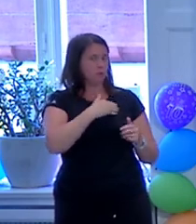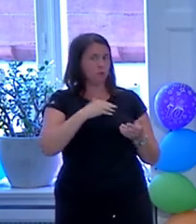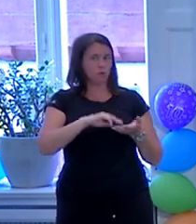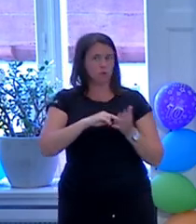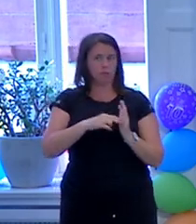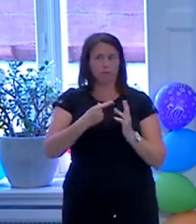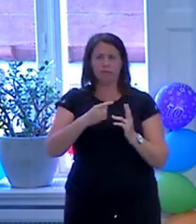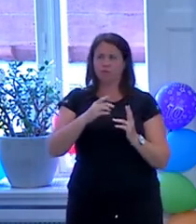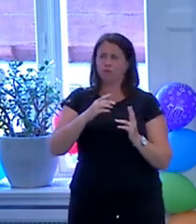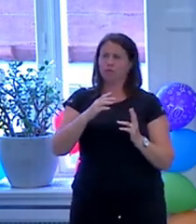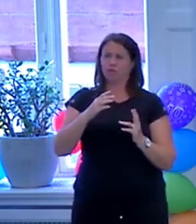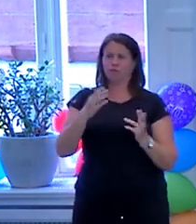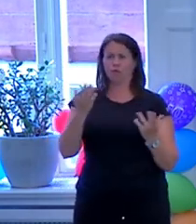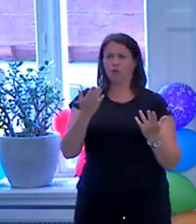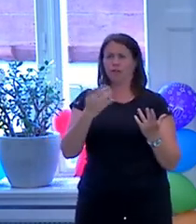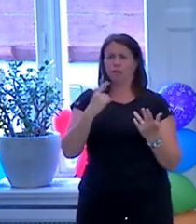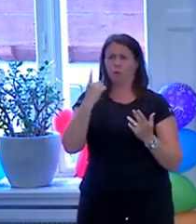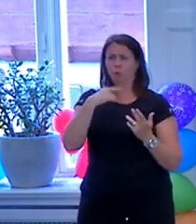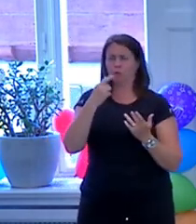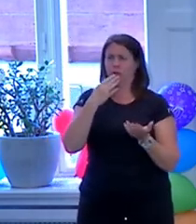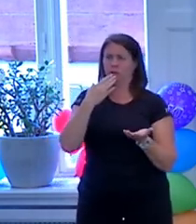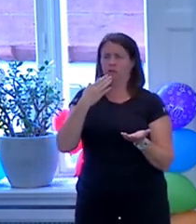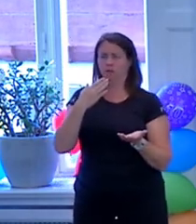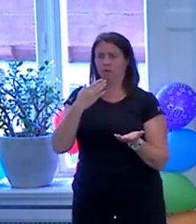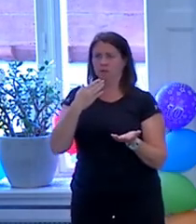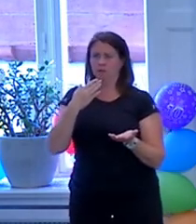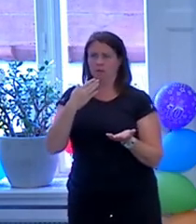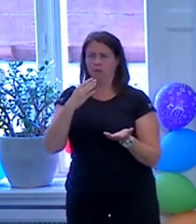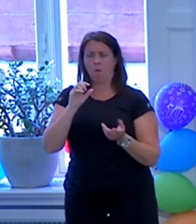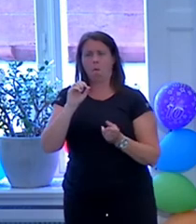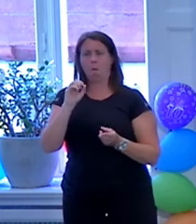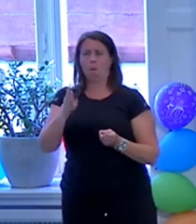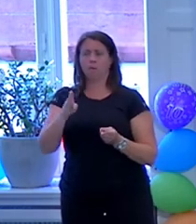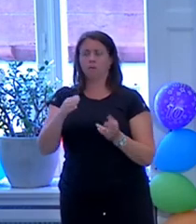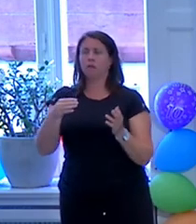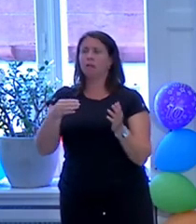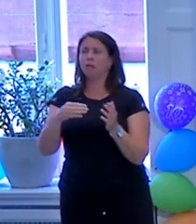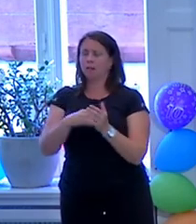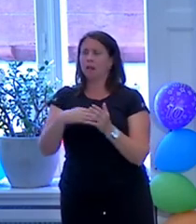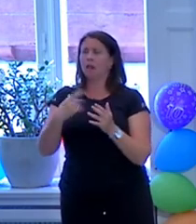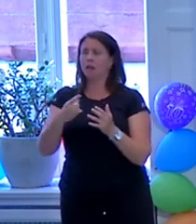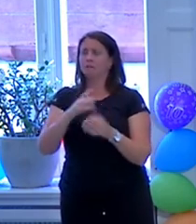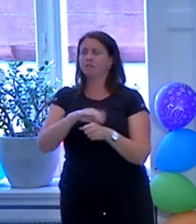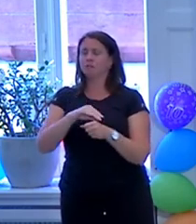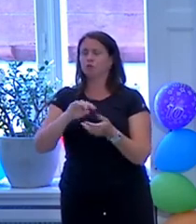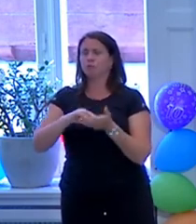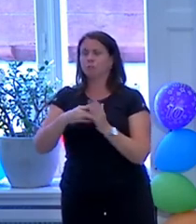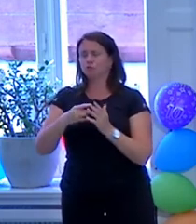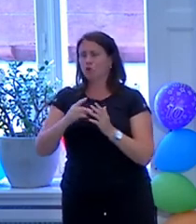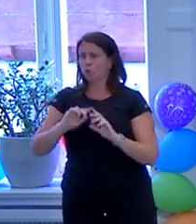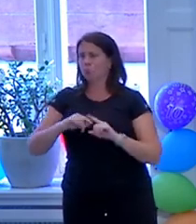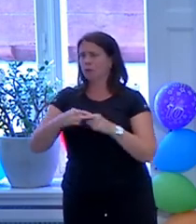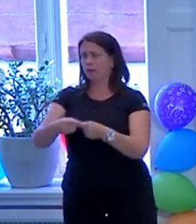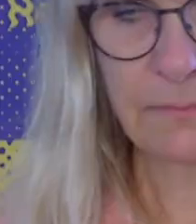main piece of advice for the Swedish healthcare systems moving forward? So there's a couple of